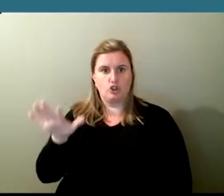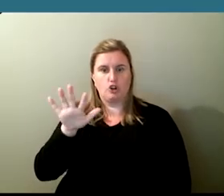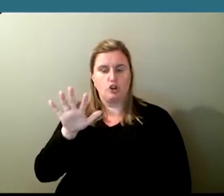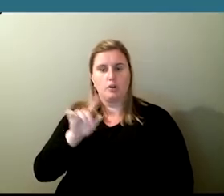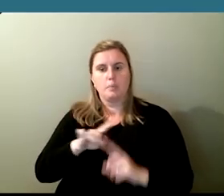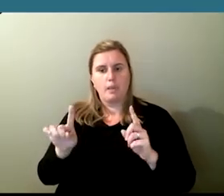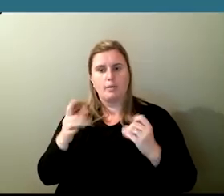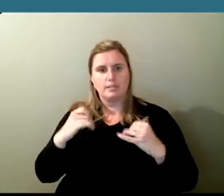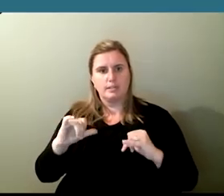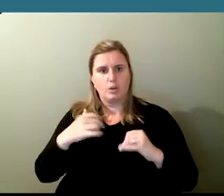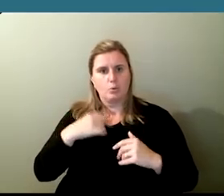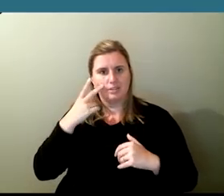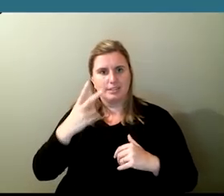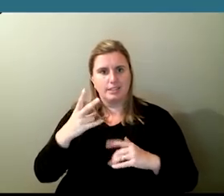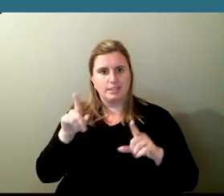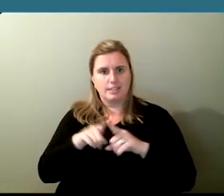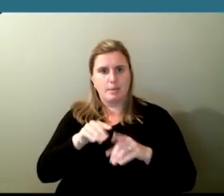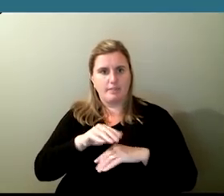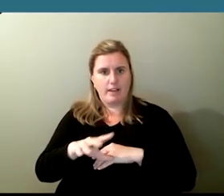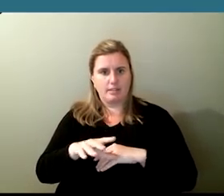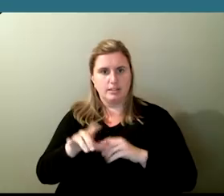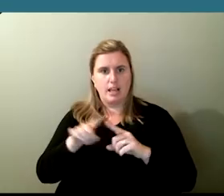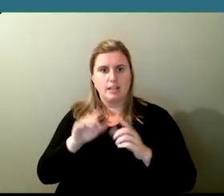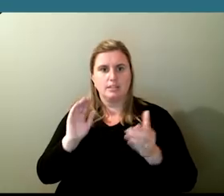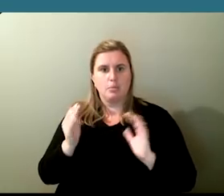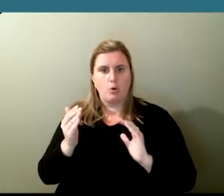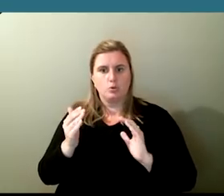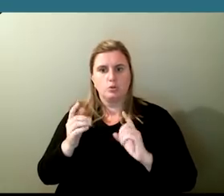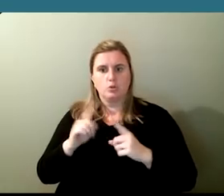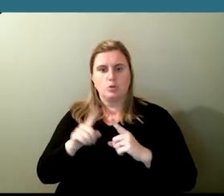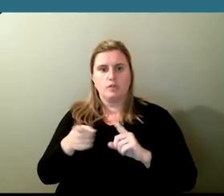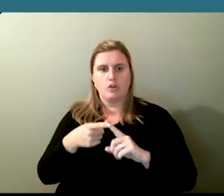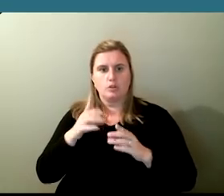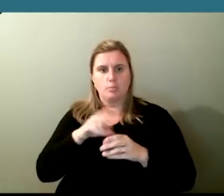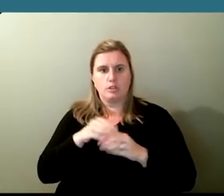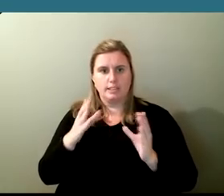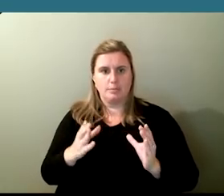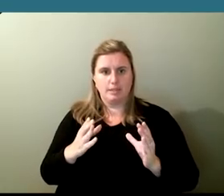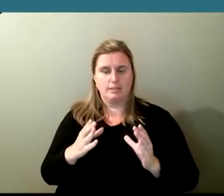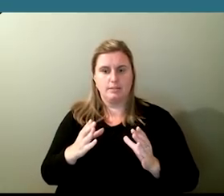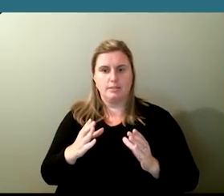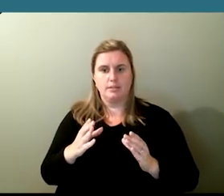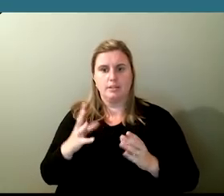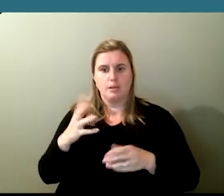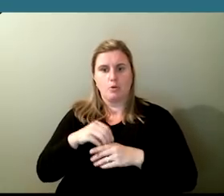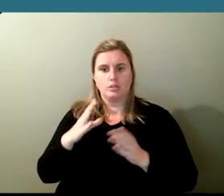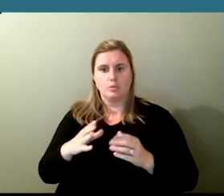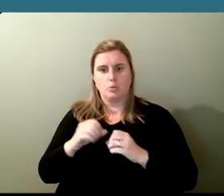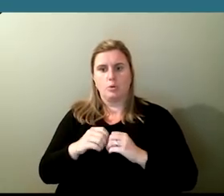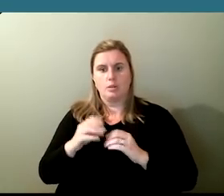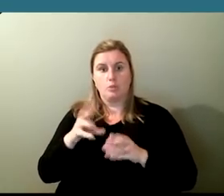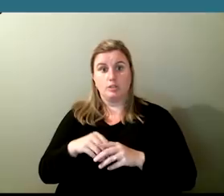we're seeing the same effect as opposed to the first participant. And participant with participant